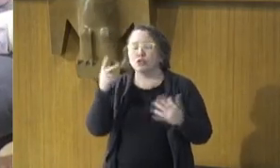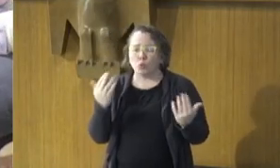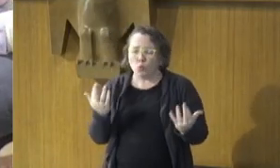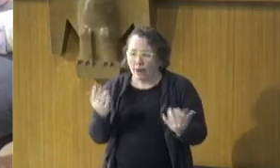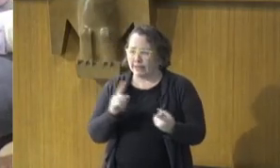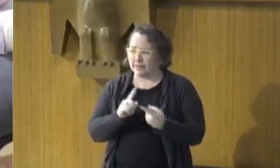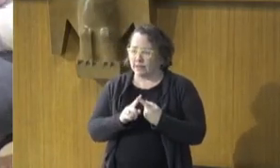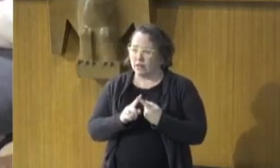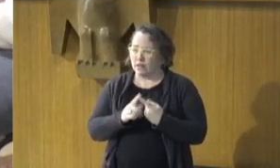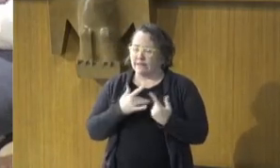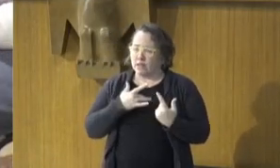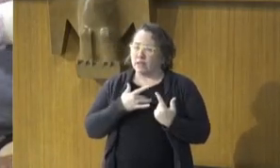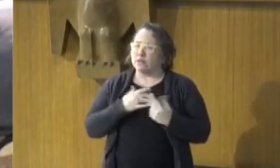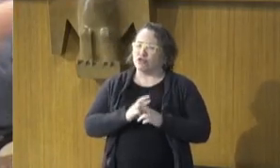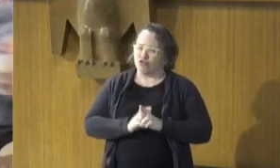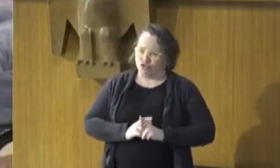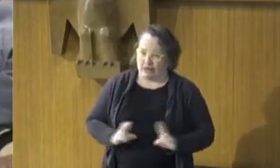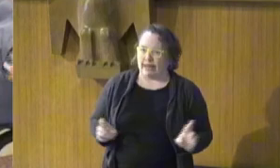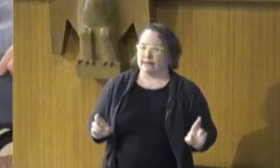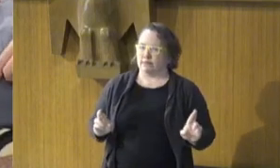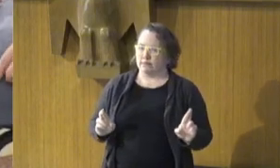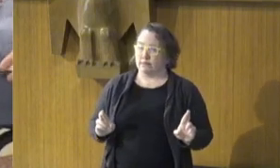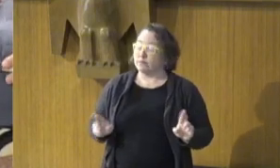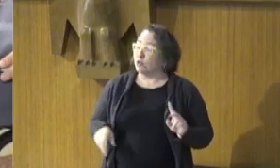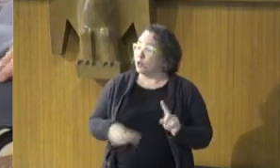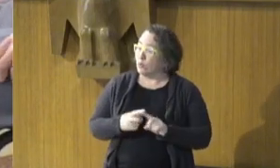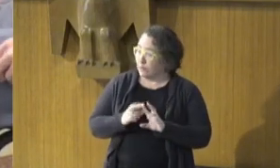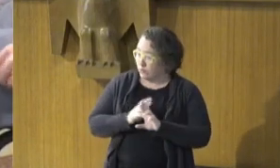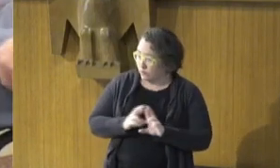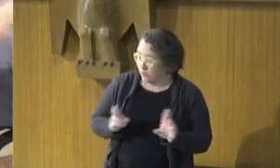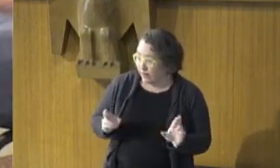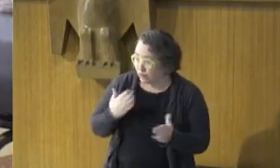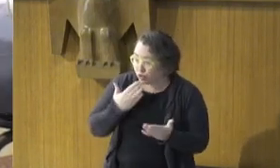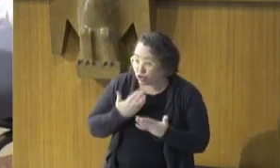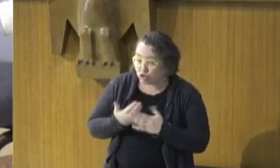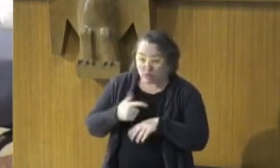it is a good time for you. Now, when it is a good time and you're ready,